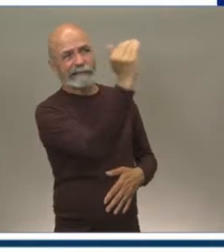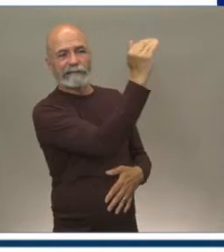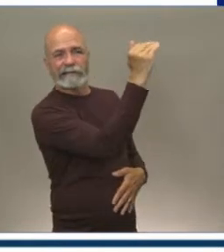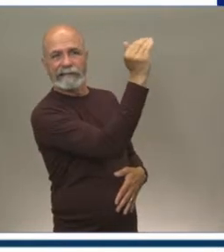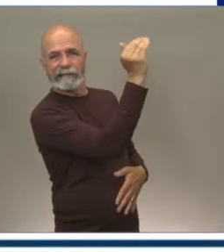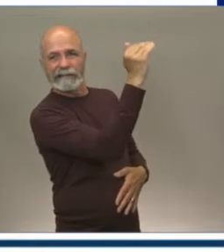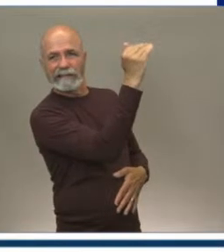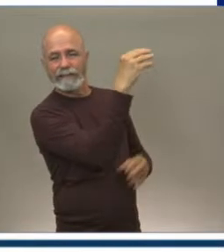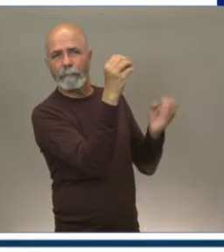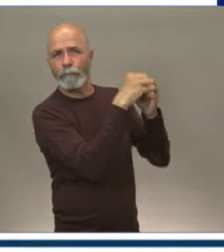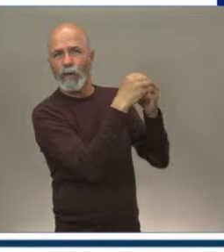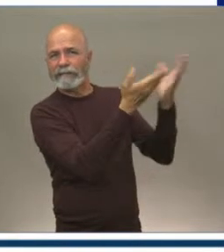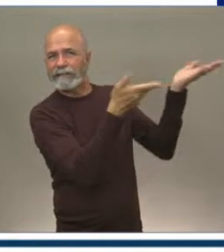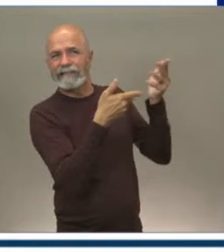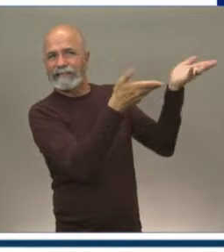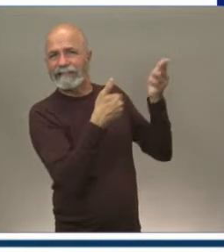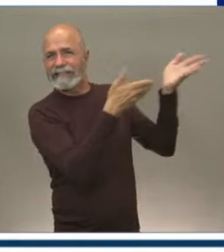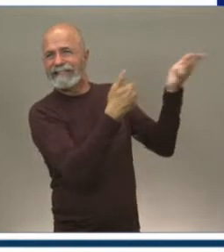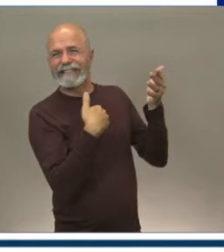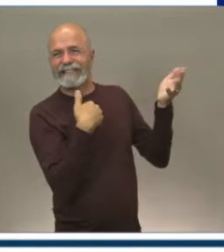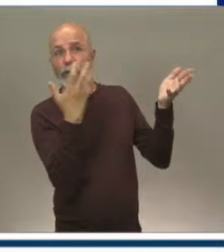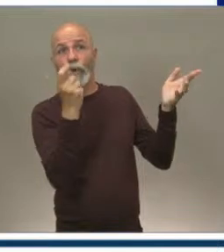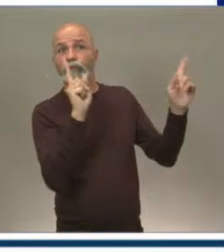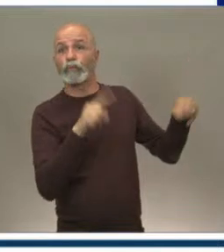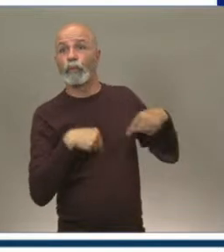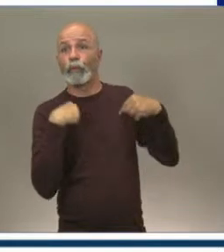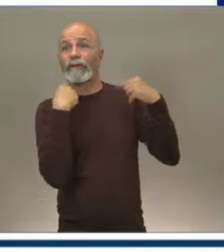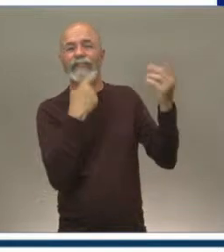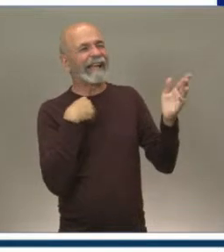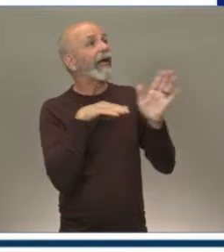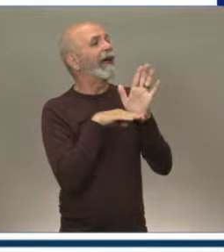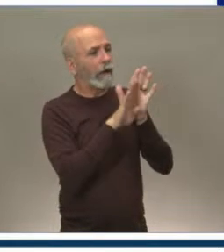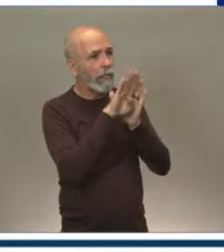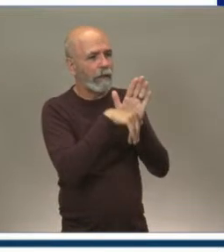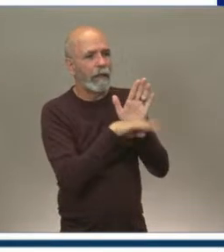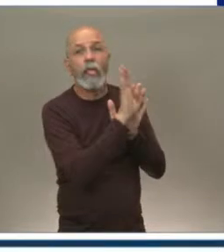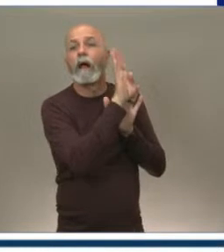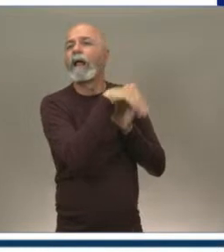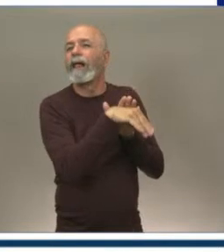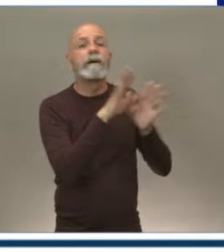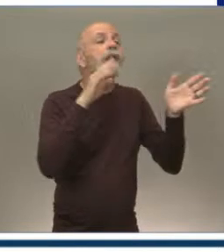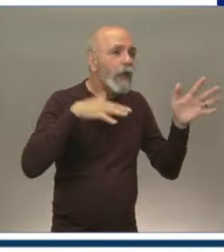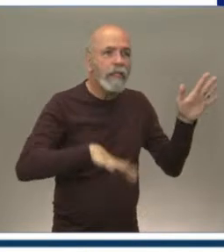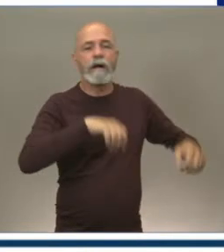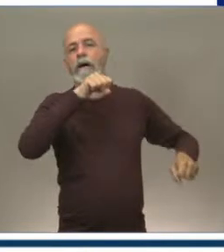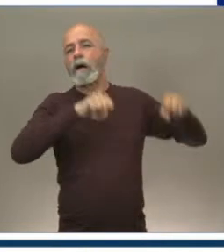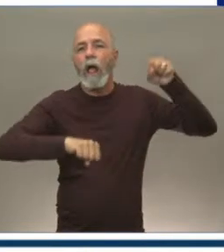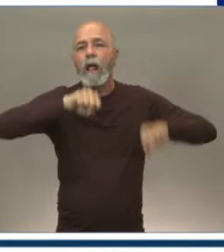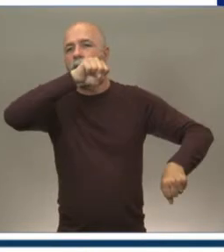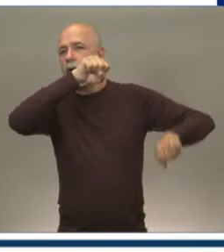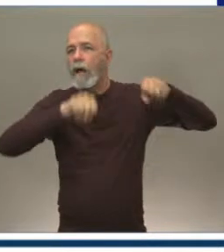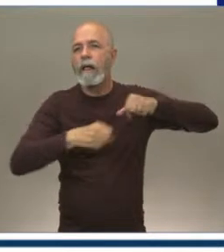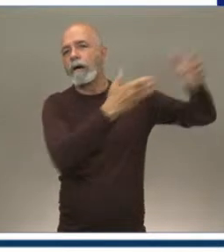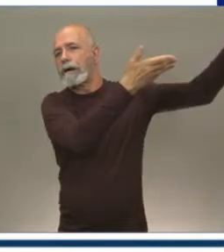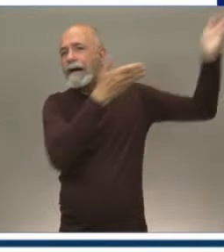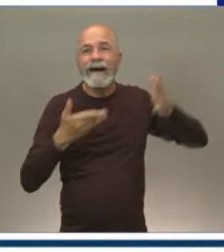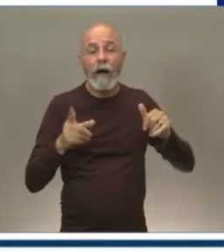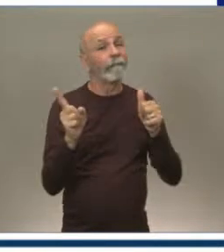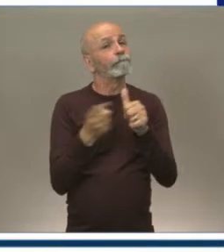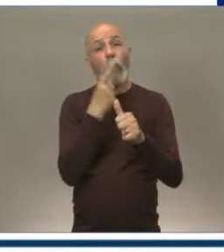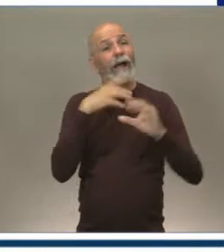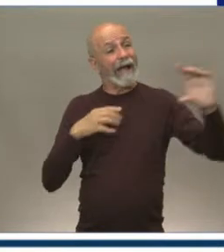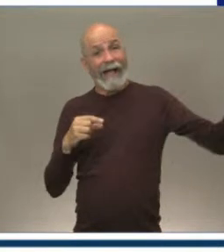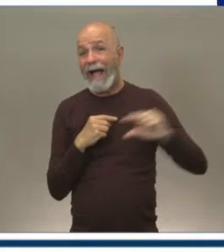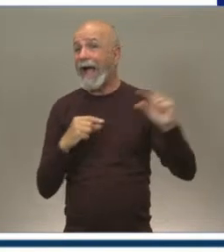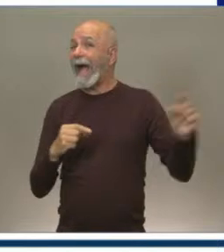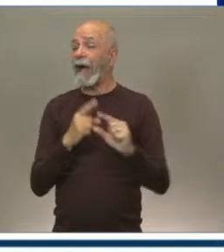have fluctuated throughout our scheduling of our vaccine program. We're still on track for first dose, and in our province you book your second